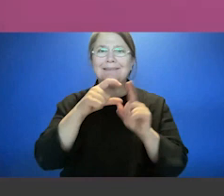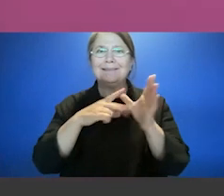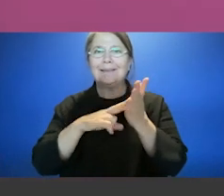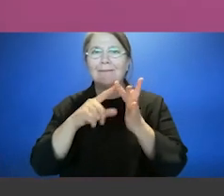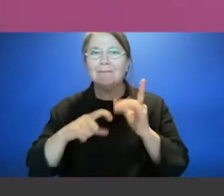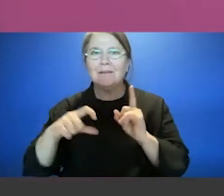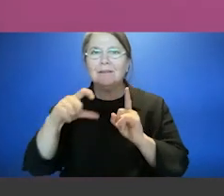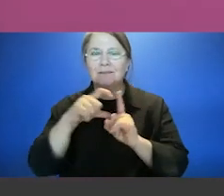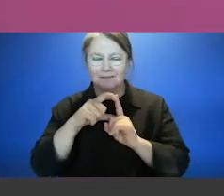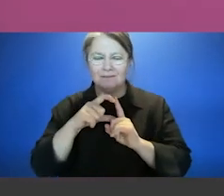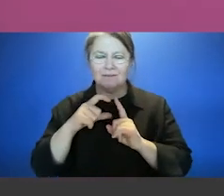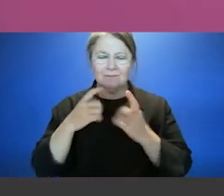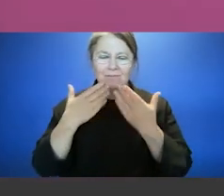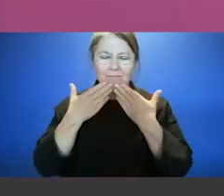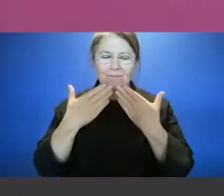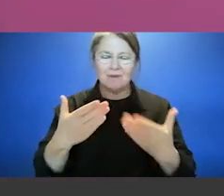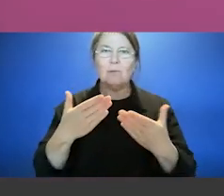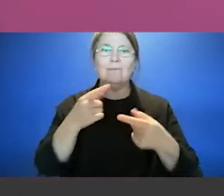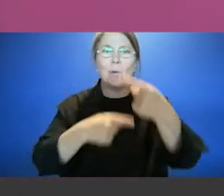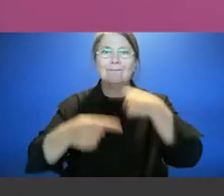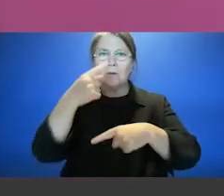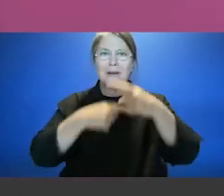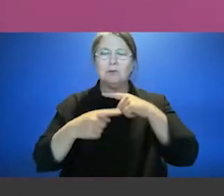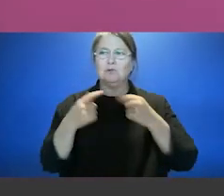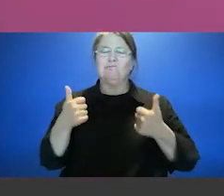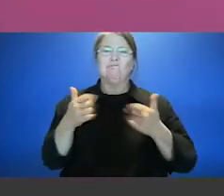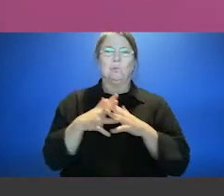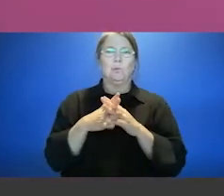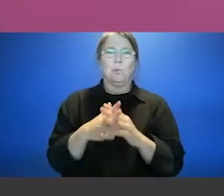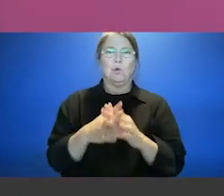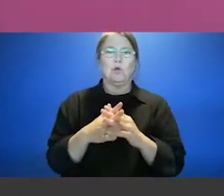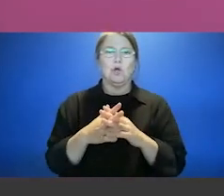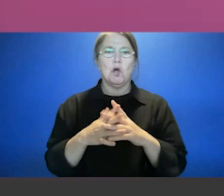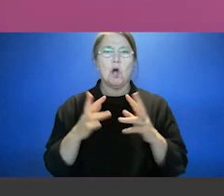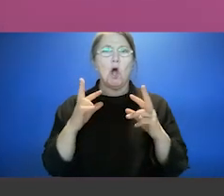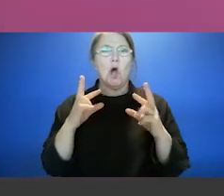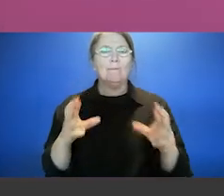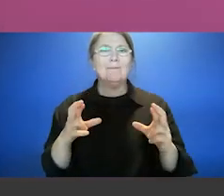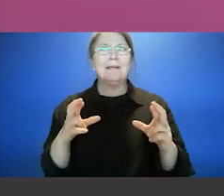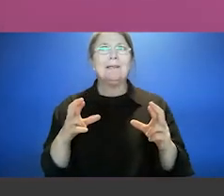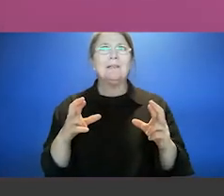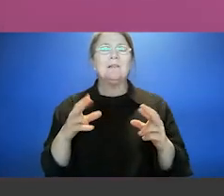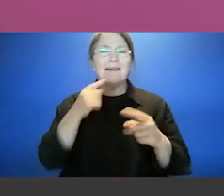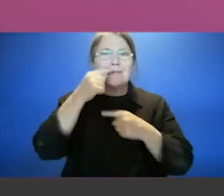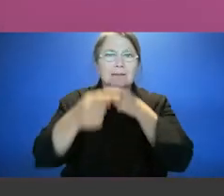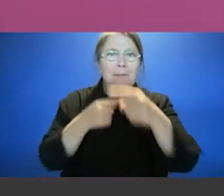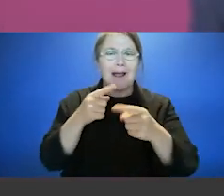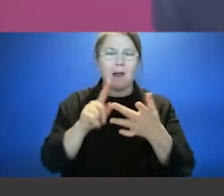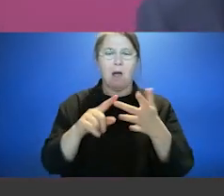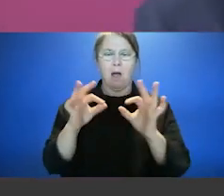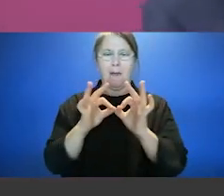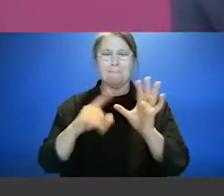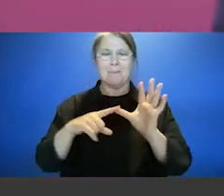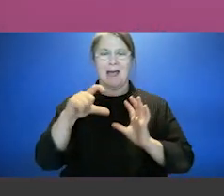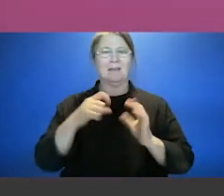was indeed. So hopefully that does set out the role of IBAC for you with some clarity. Gives you